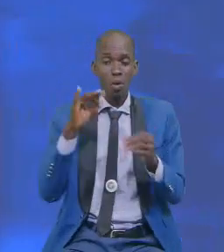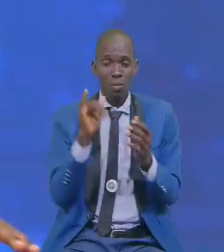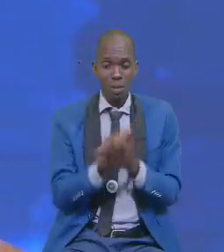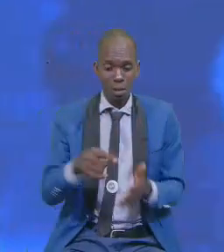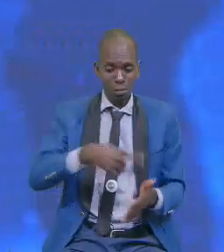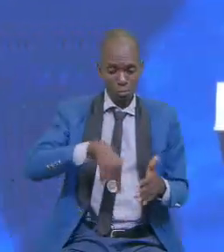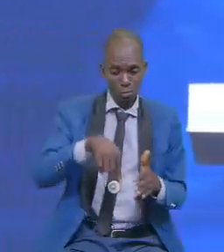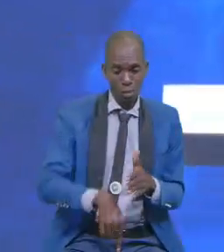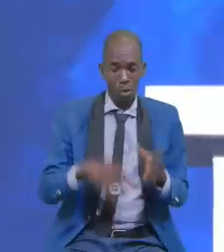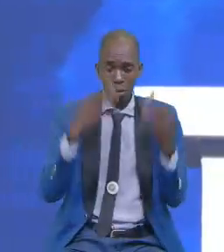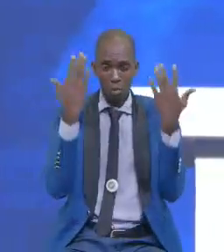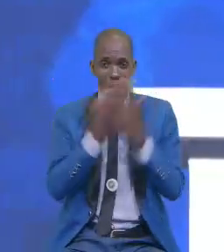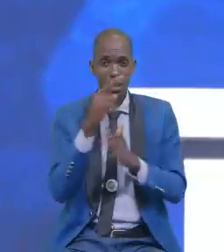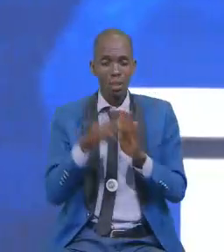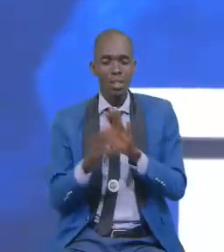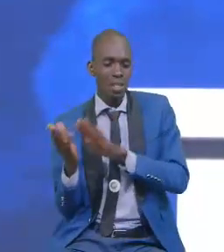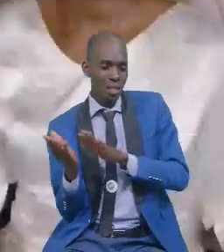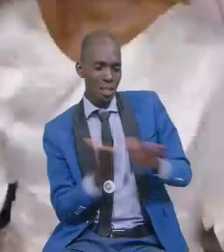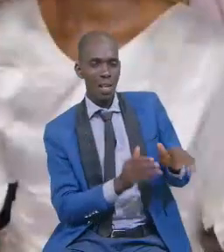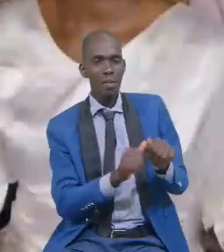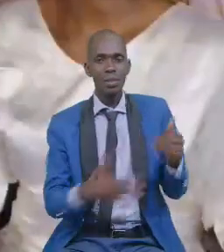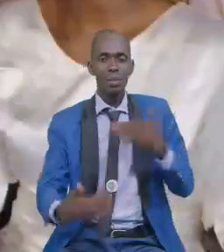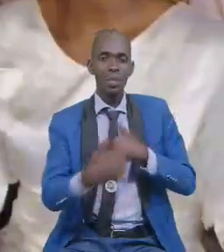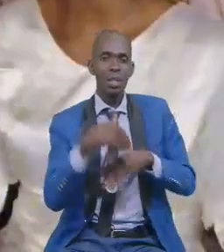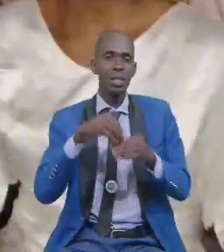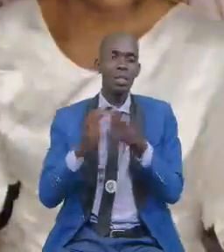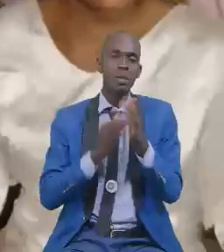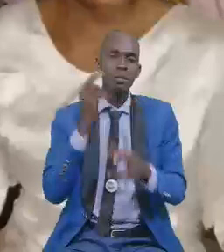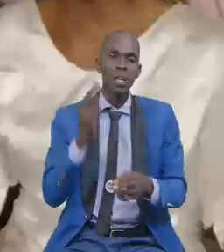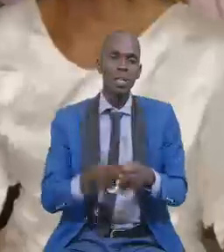darkness, you leave everything behind in Jesus' name.